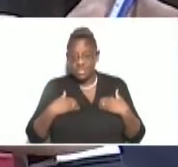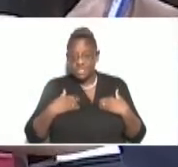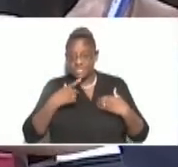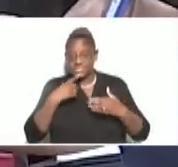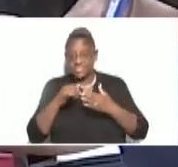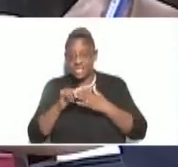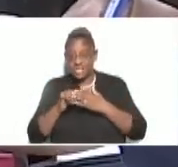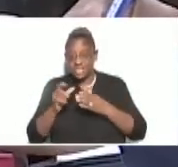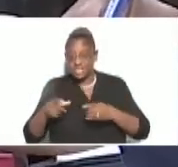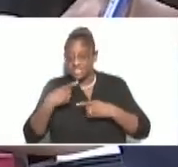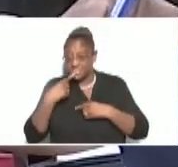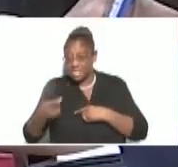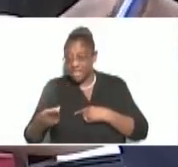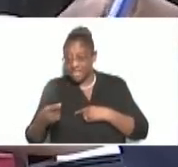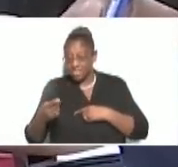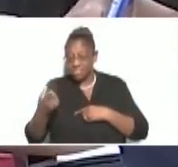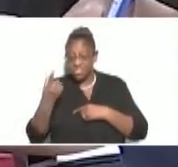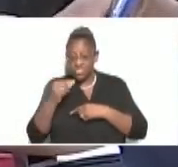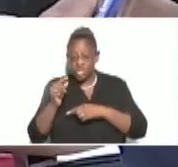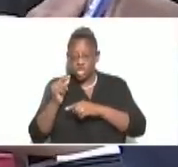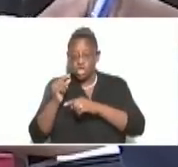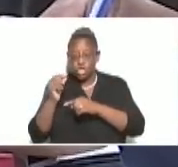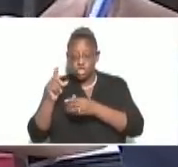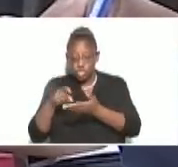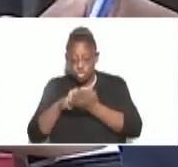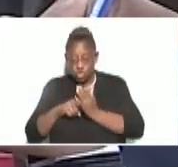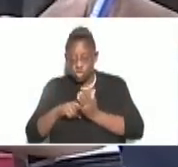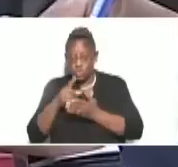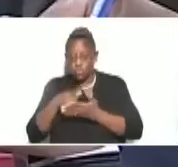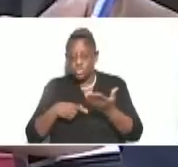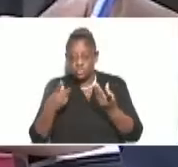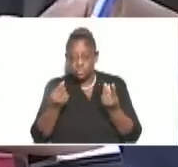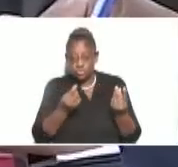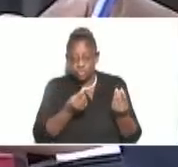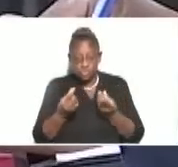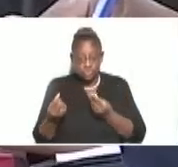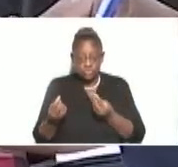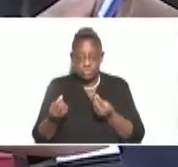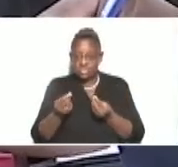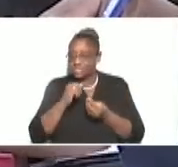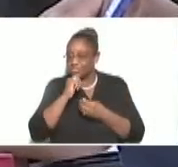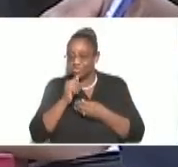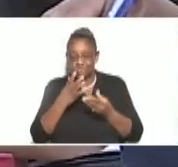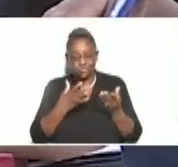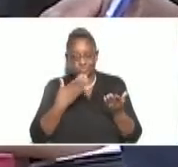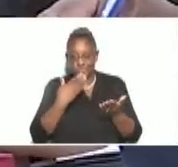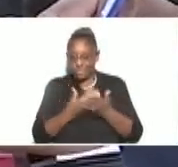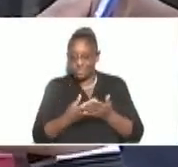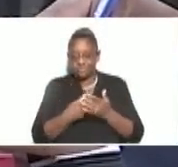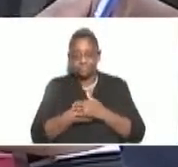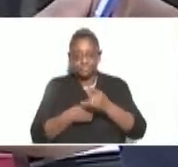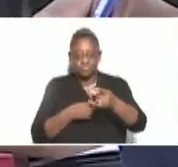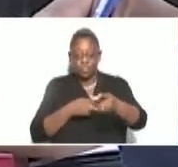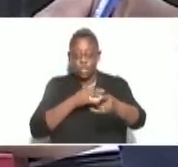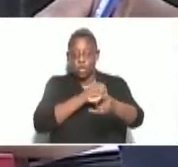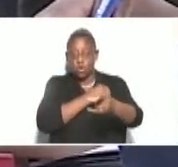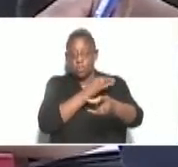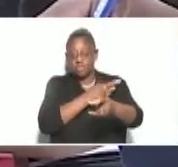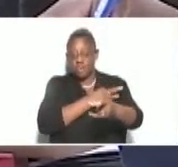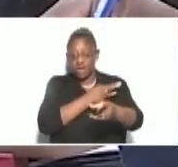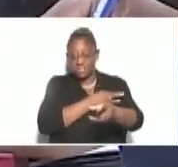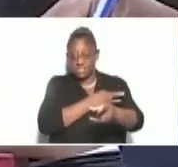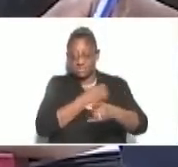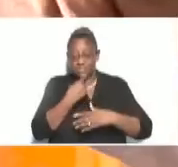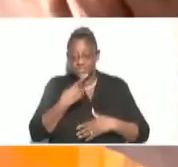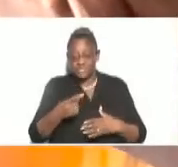and he's giving the unions advice, and the advice he's giving the union is not valid. TUC President Obie Ferguson accuses Director